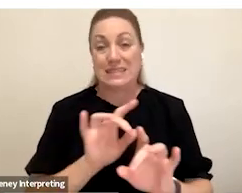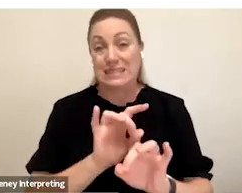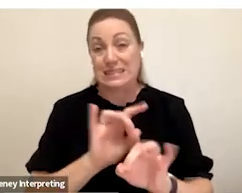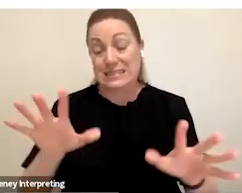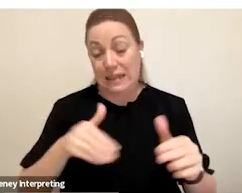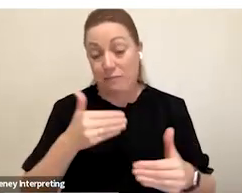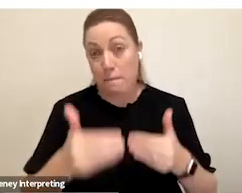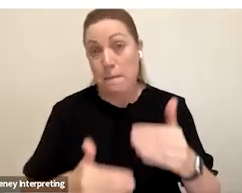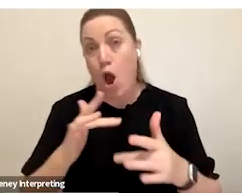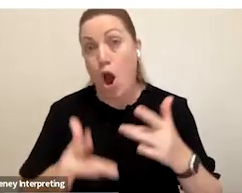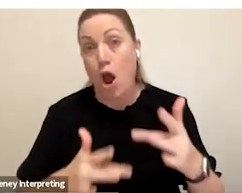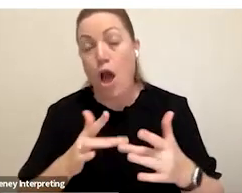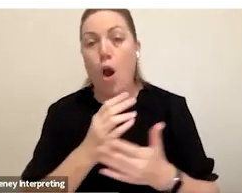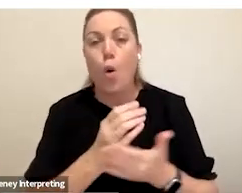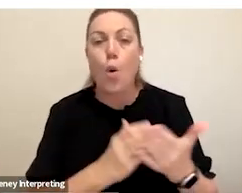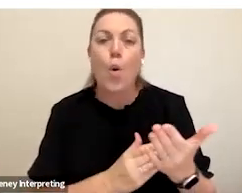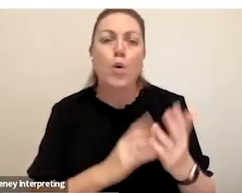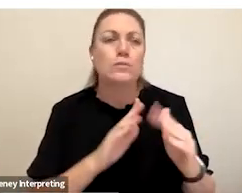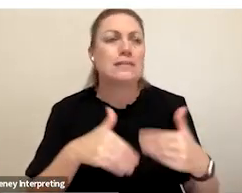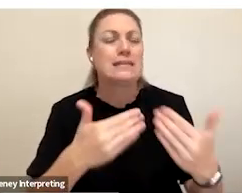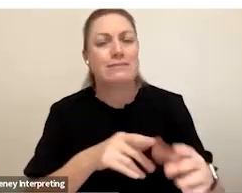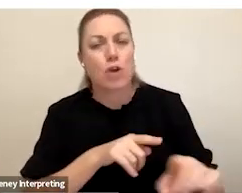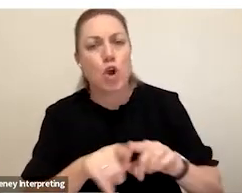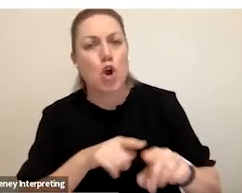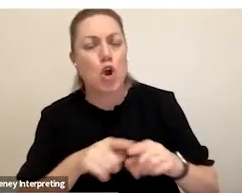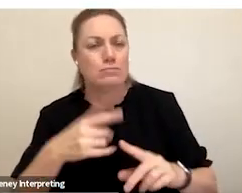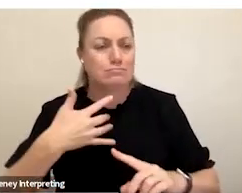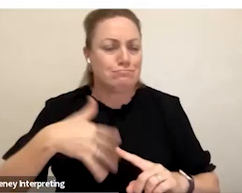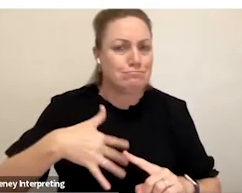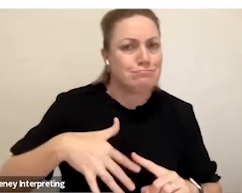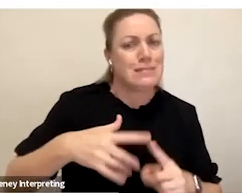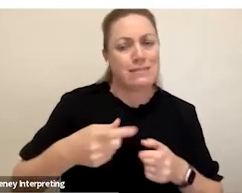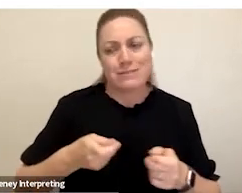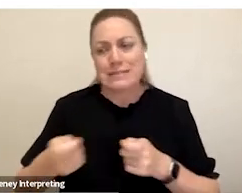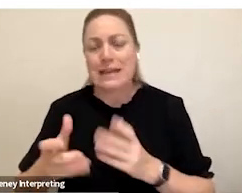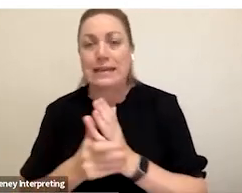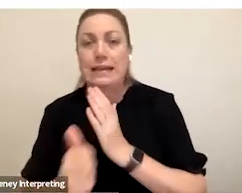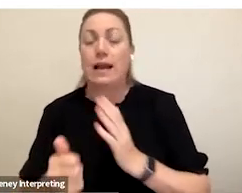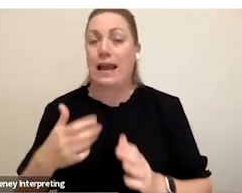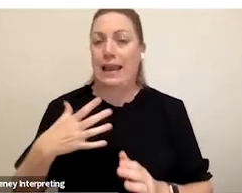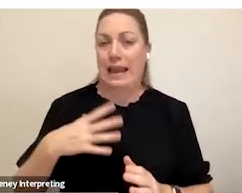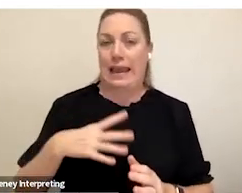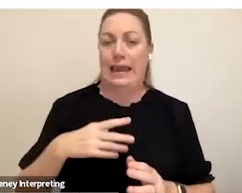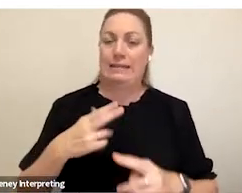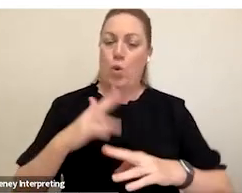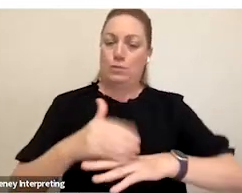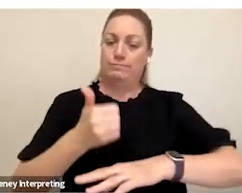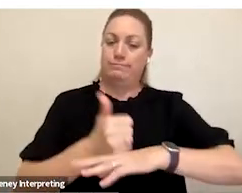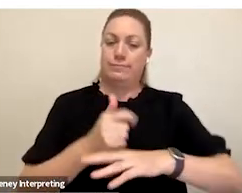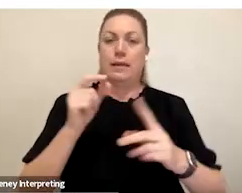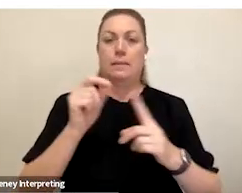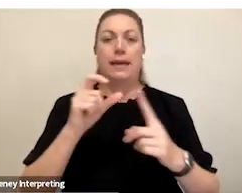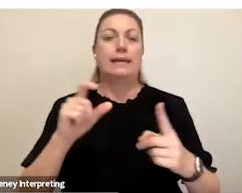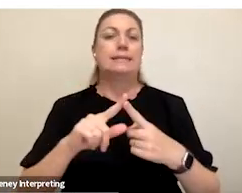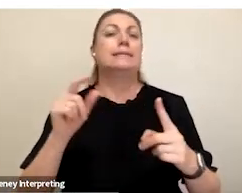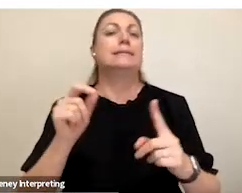course designed to equip learners with the necessary background knowledge and facilitation skills needed to implement PSEP. And I